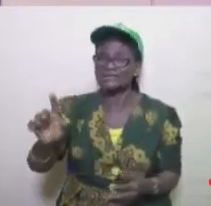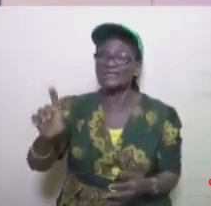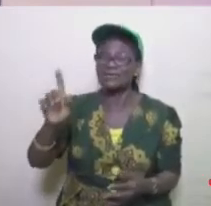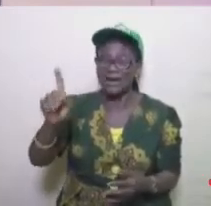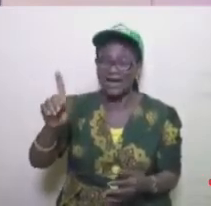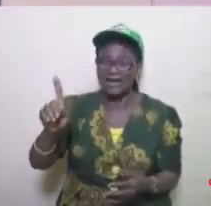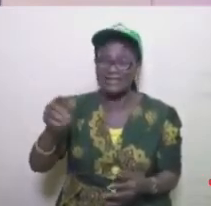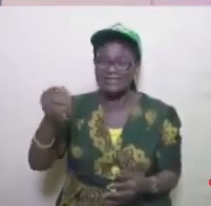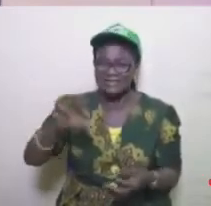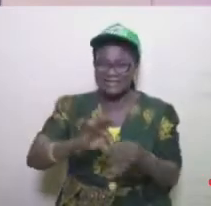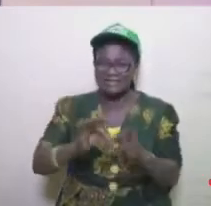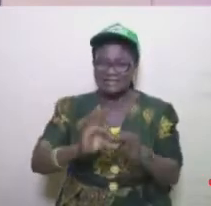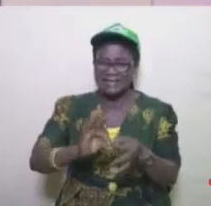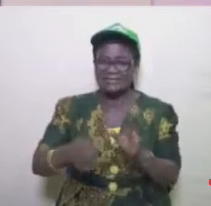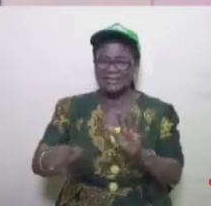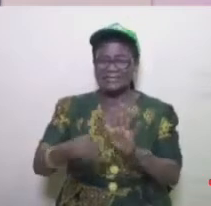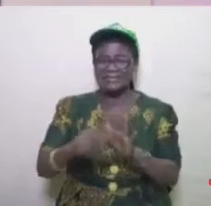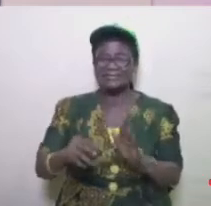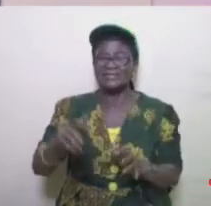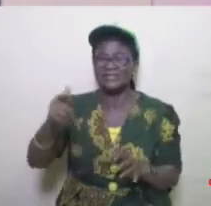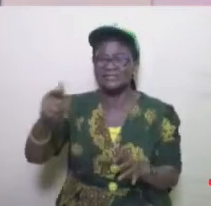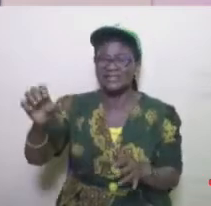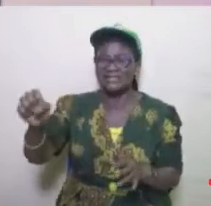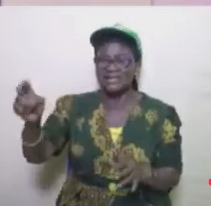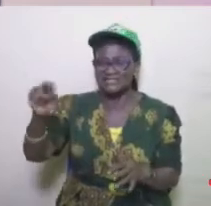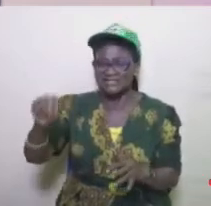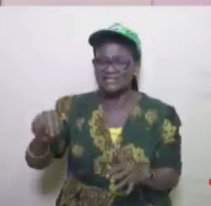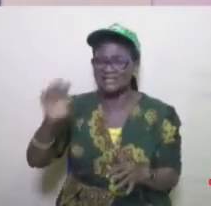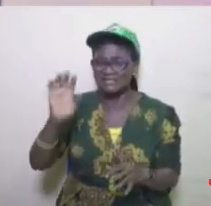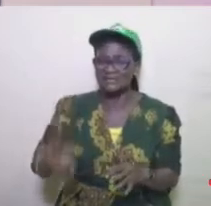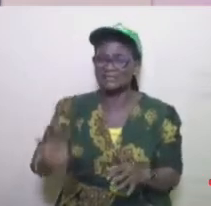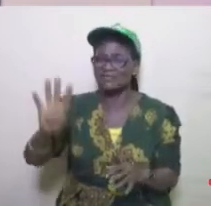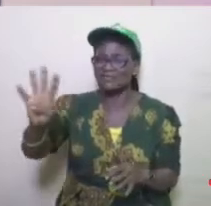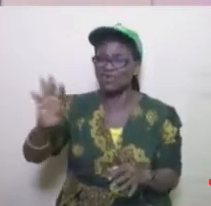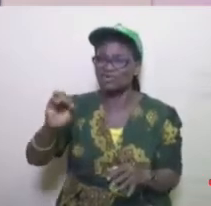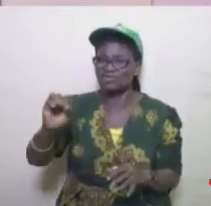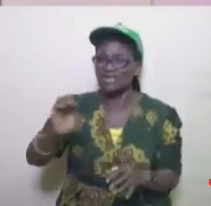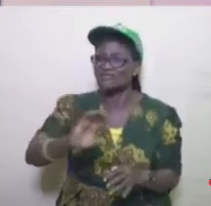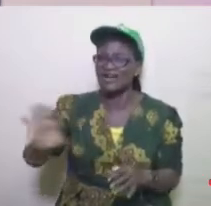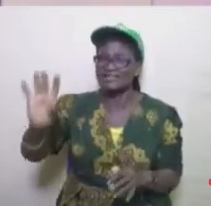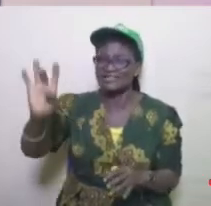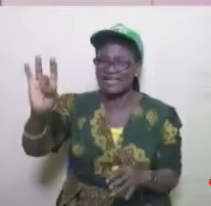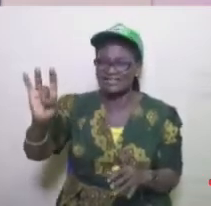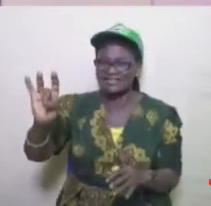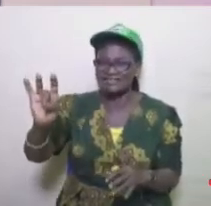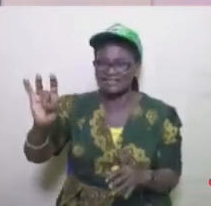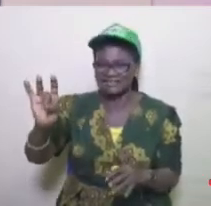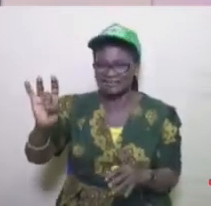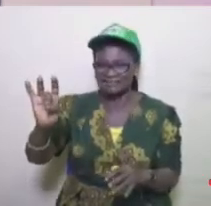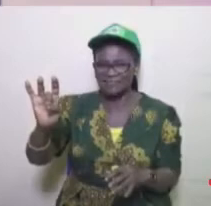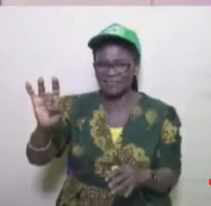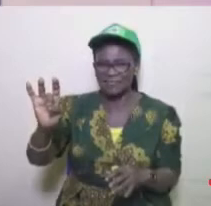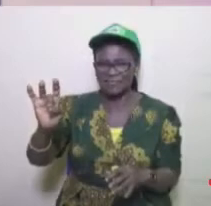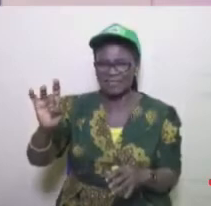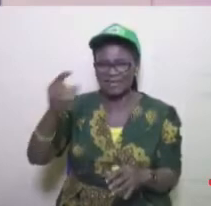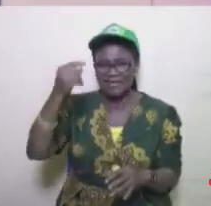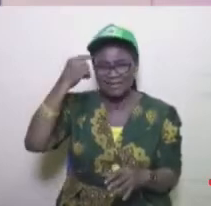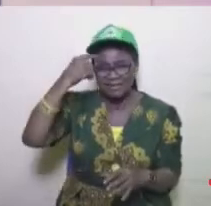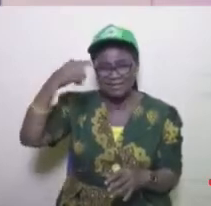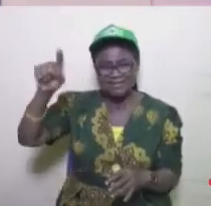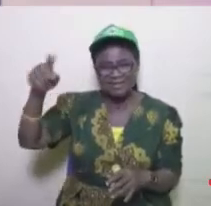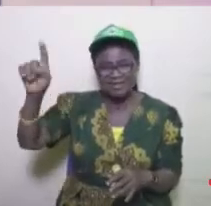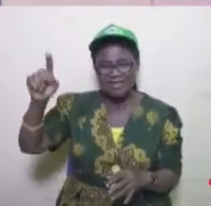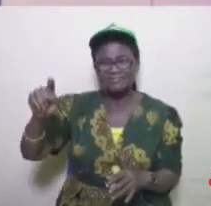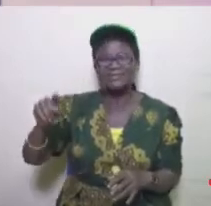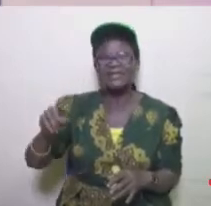dream interpretation. Genesis 40, verse 8, Genesis 40, verse 8, dream